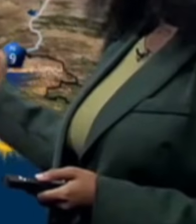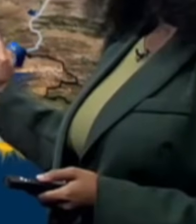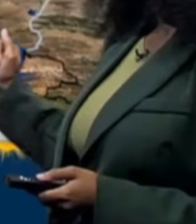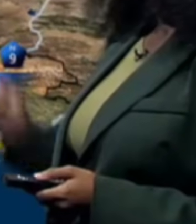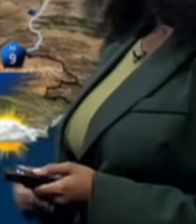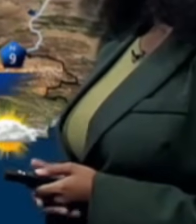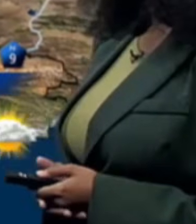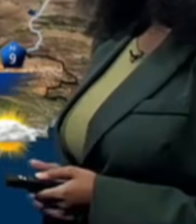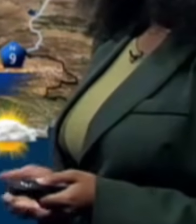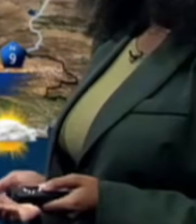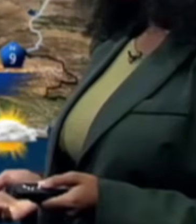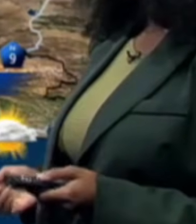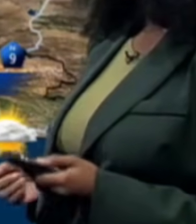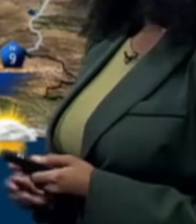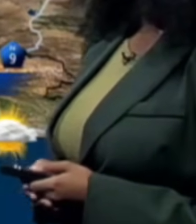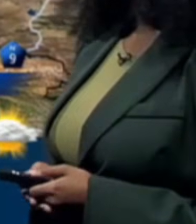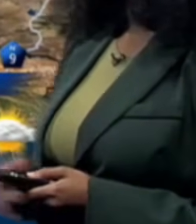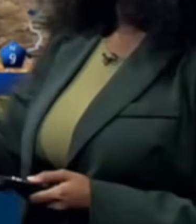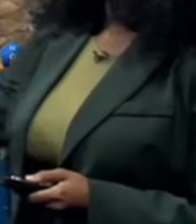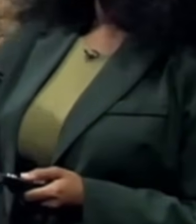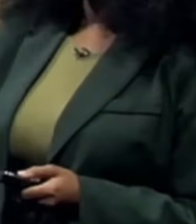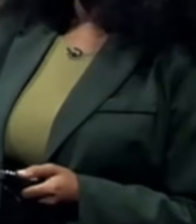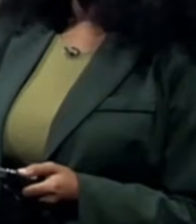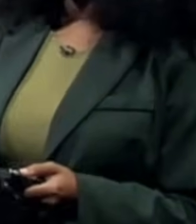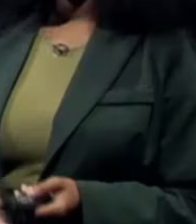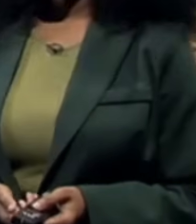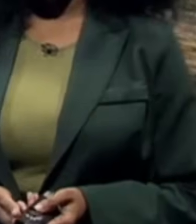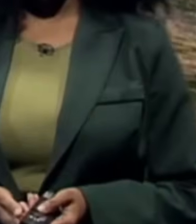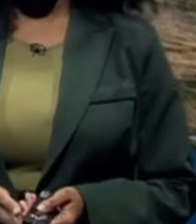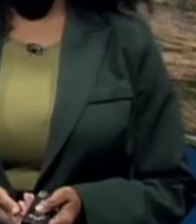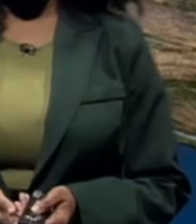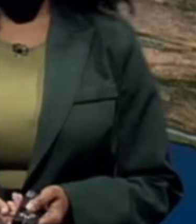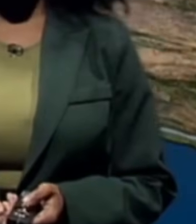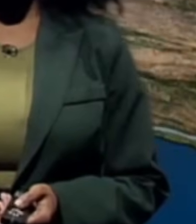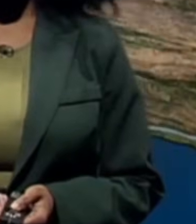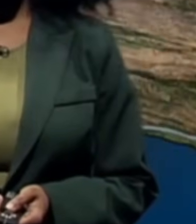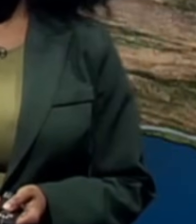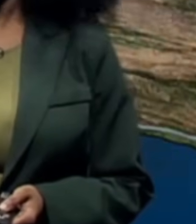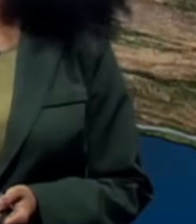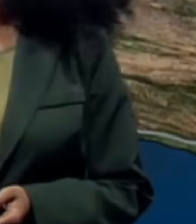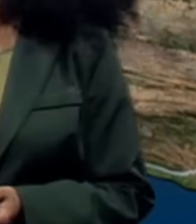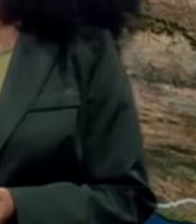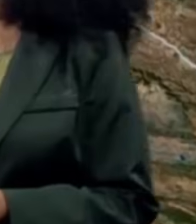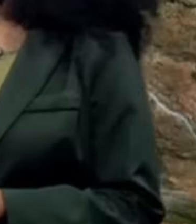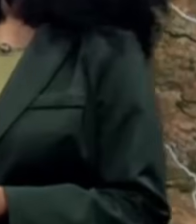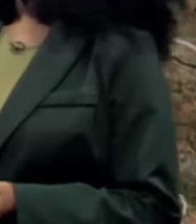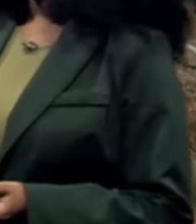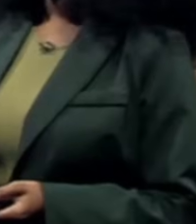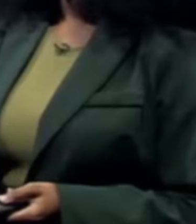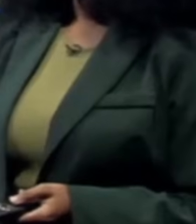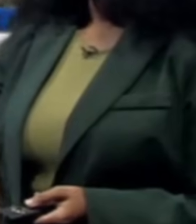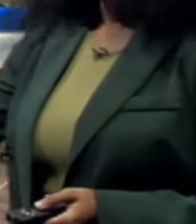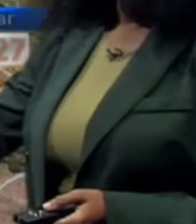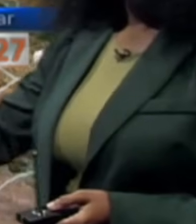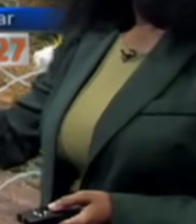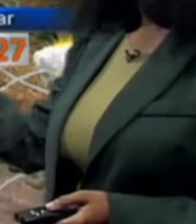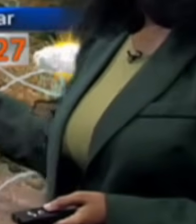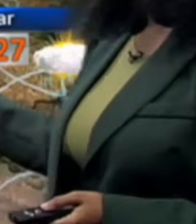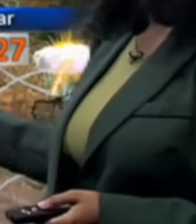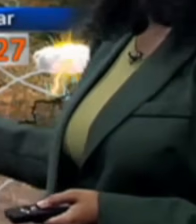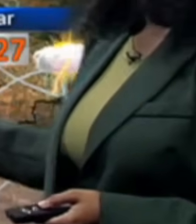tla nna mogote ka digata di le 34 mo Thapameng Laingsburg ka digata di le 32 mo Thapameng fa re lebella Northern Cape